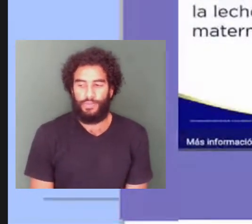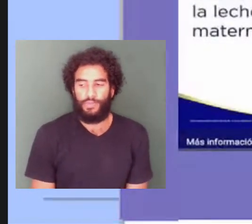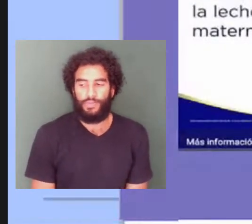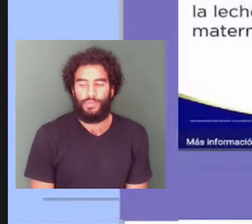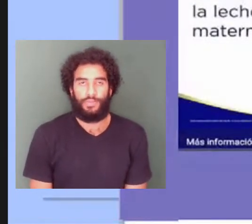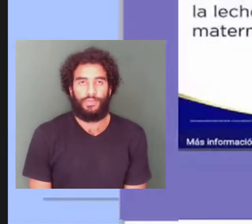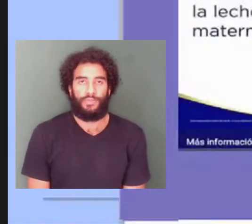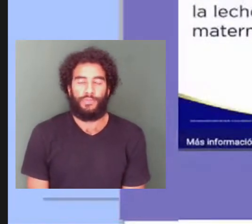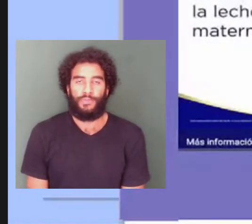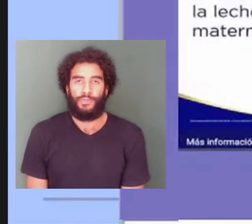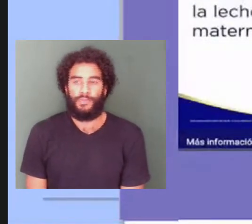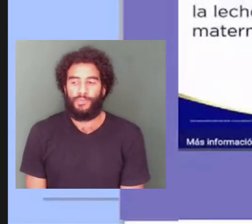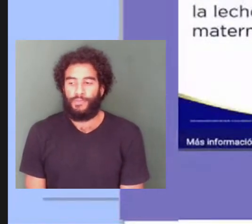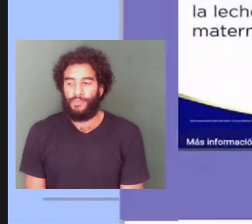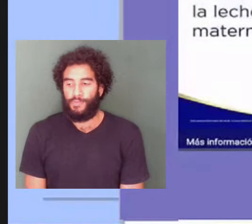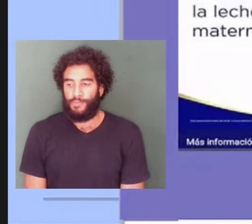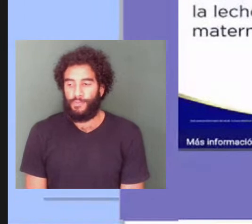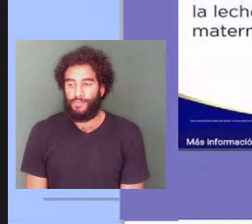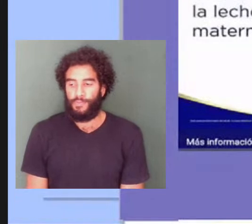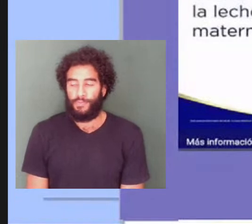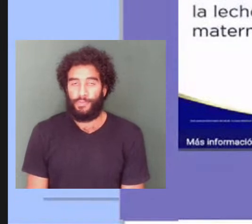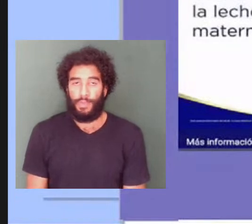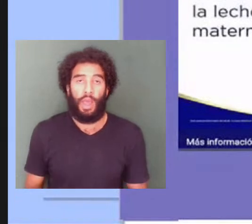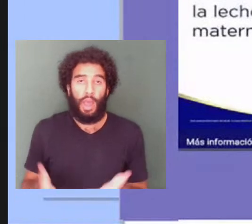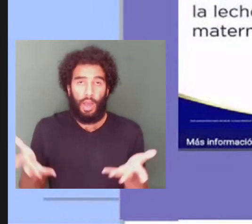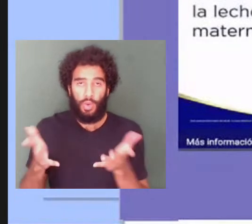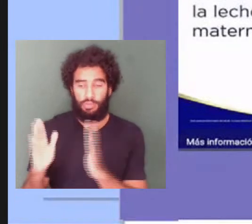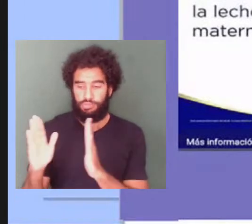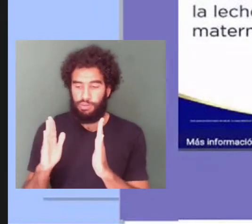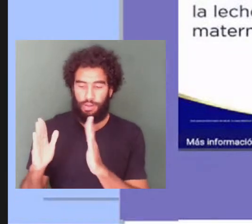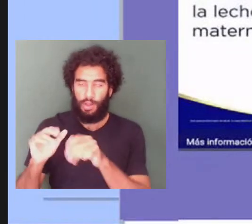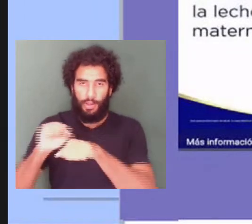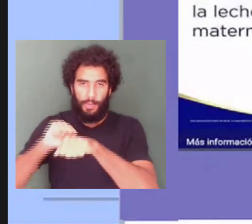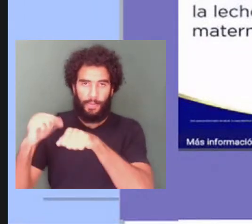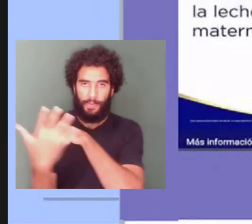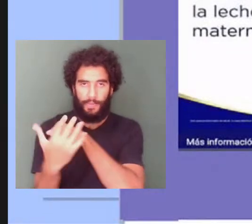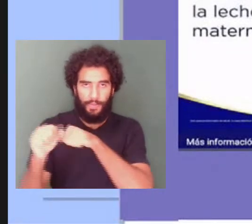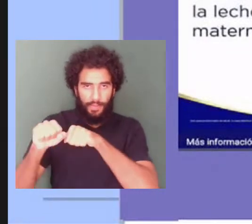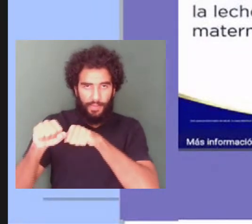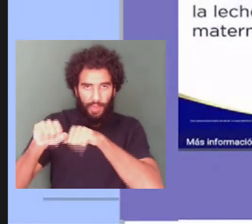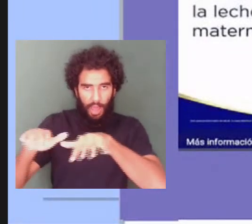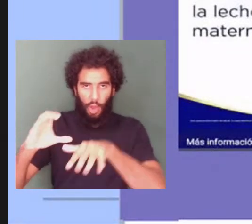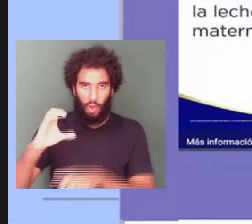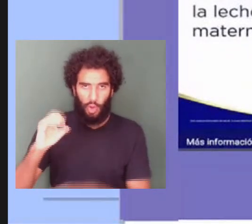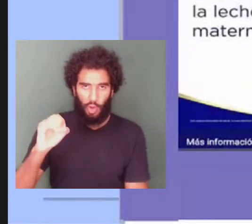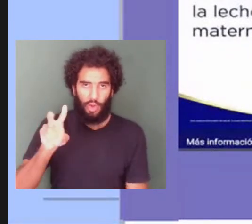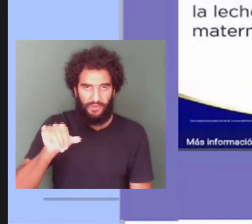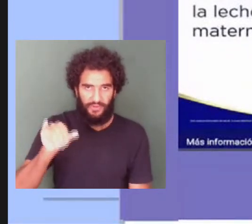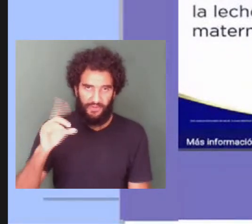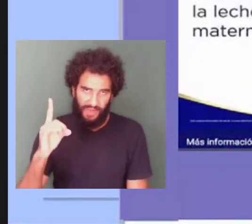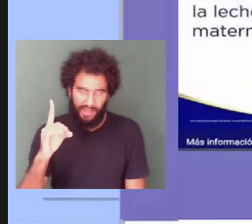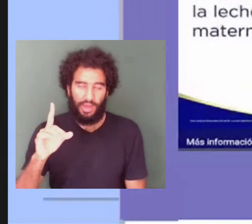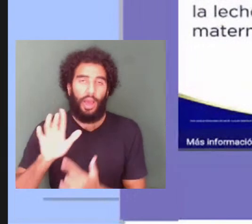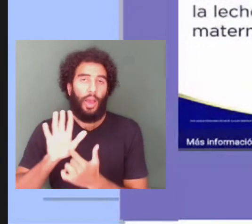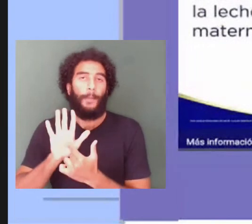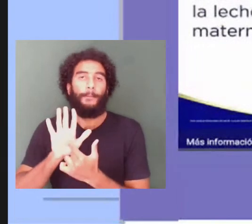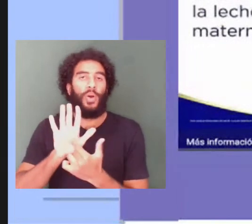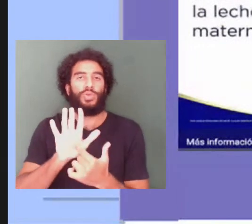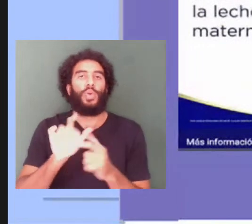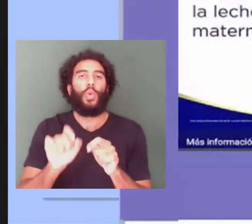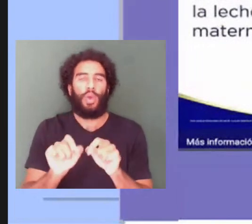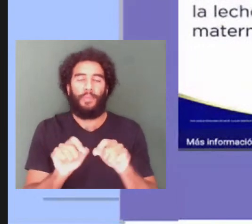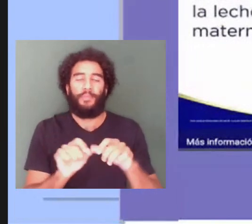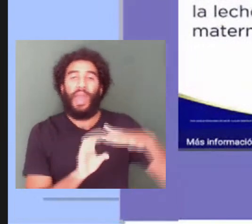La pandemia es por COVID-19. The pandemic, the COVID-19 pandemic,